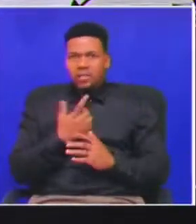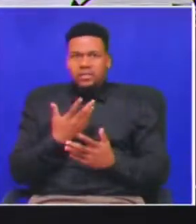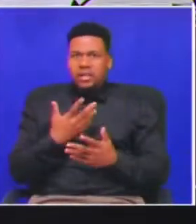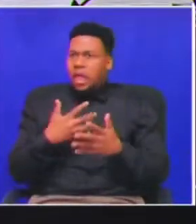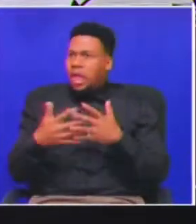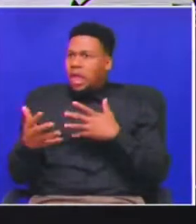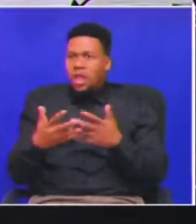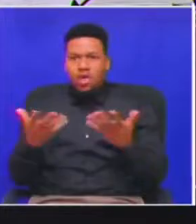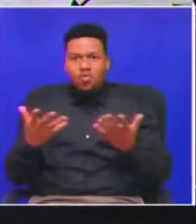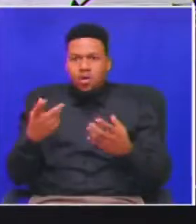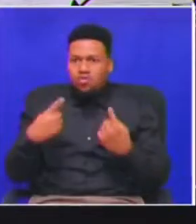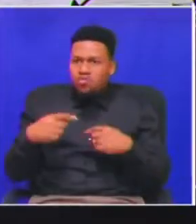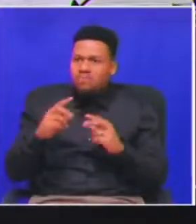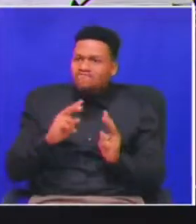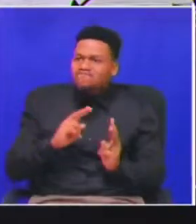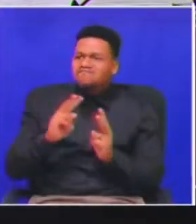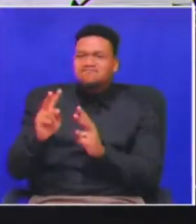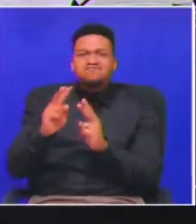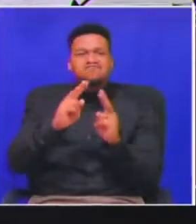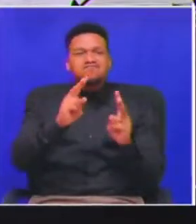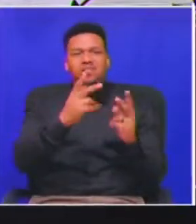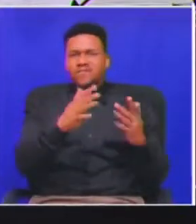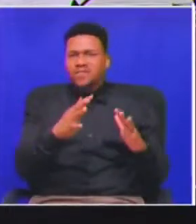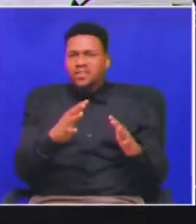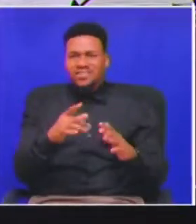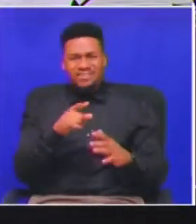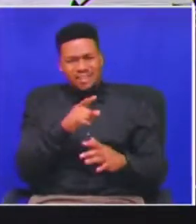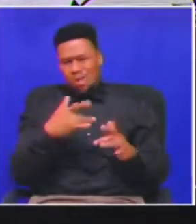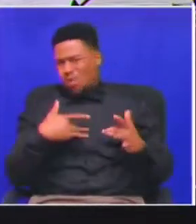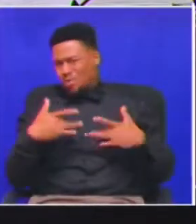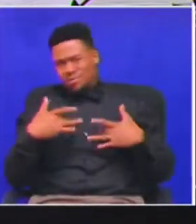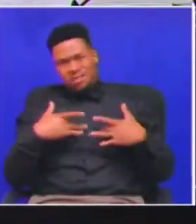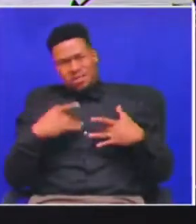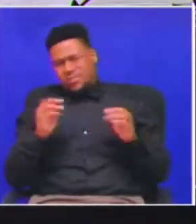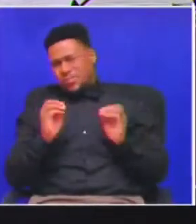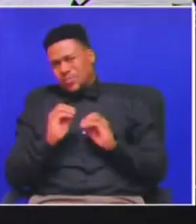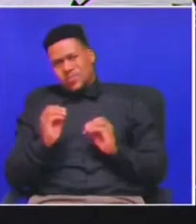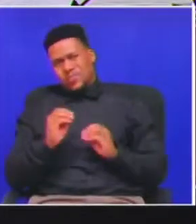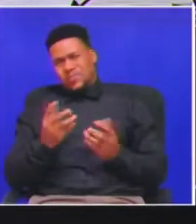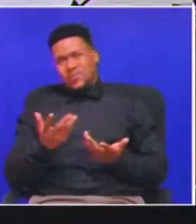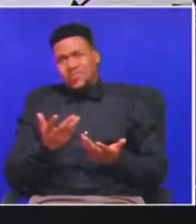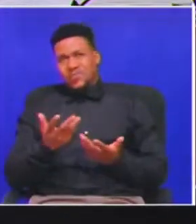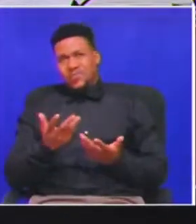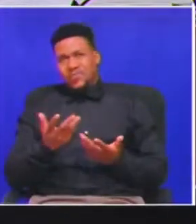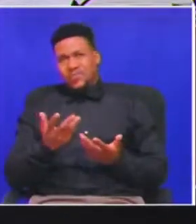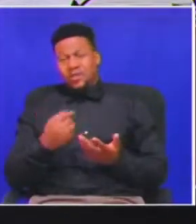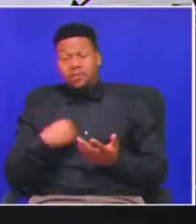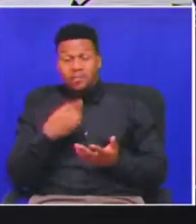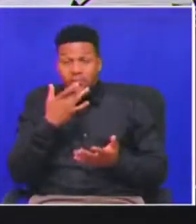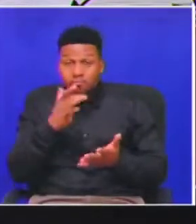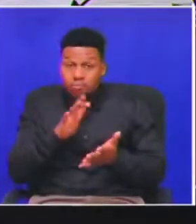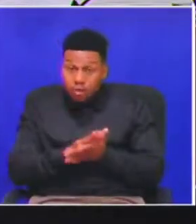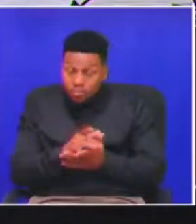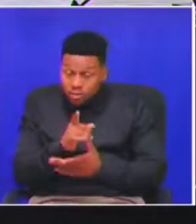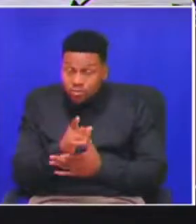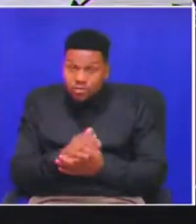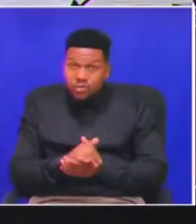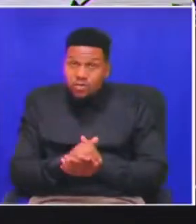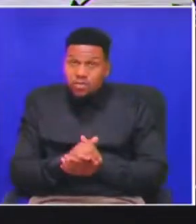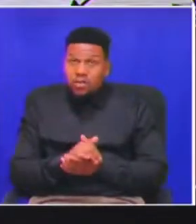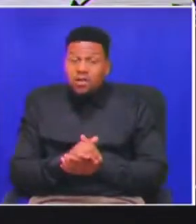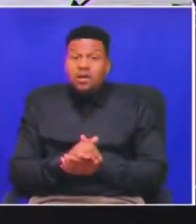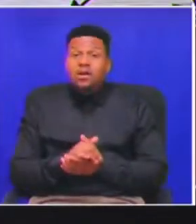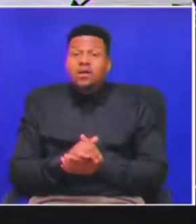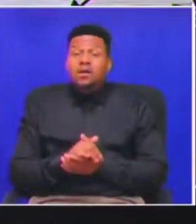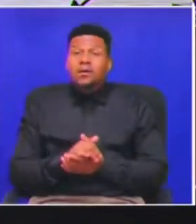And wherever, and I promise you, this is what often happens. And even ministers who were with me were just amazed